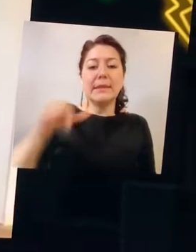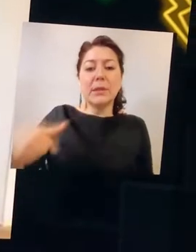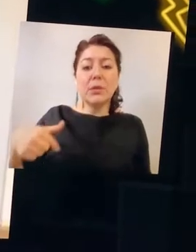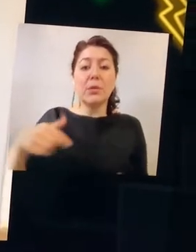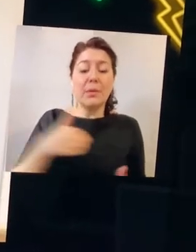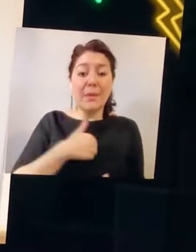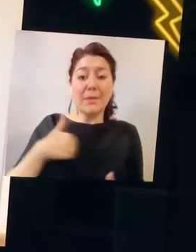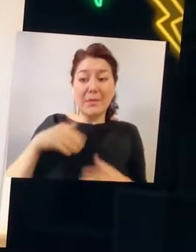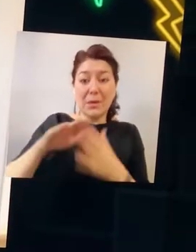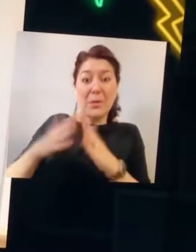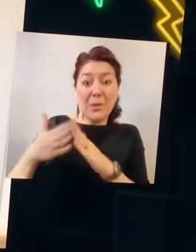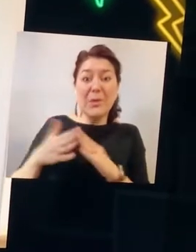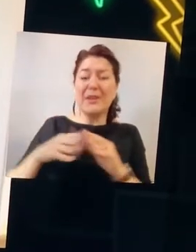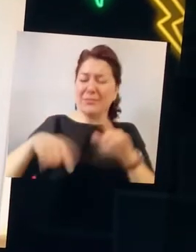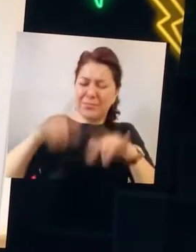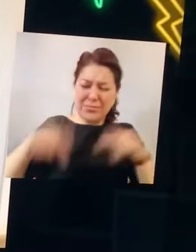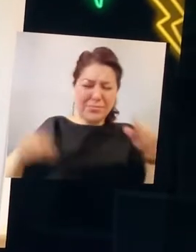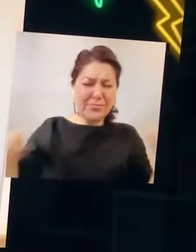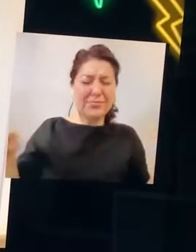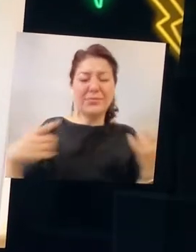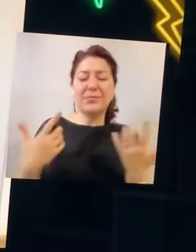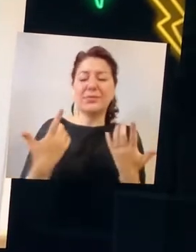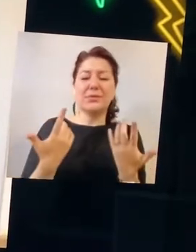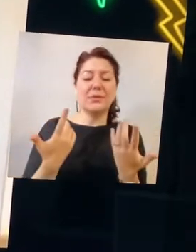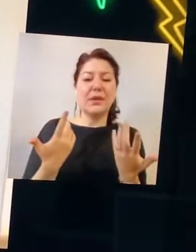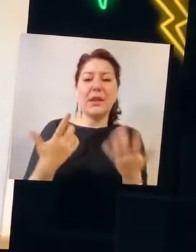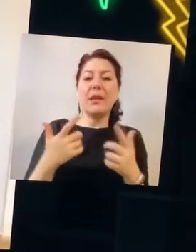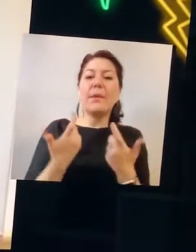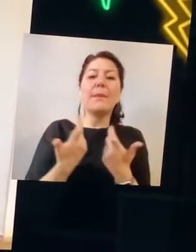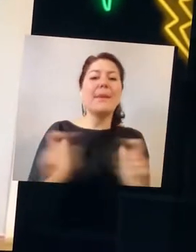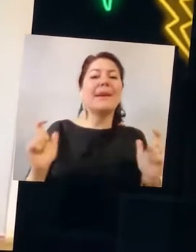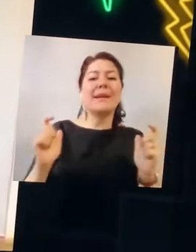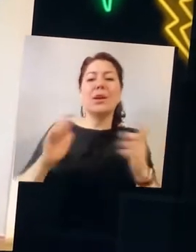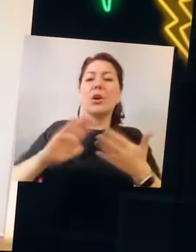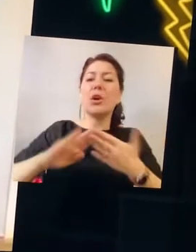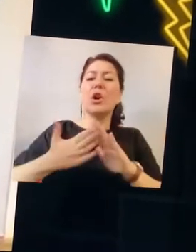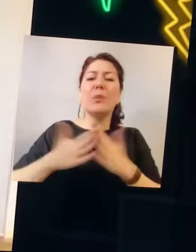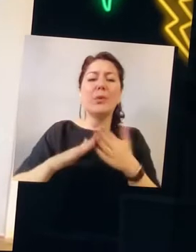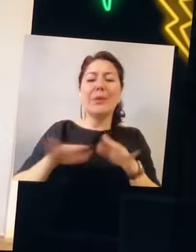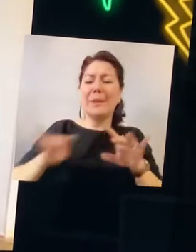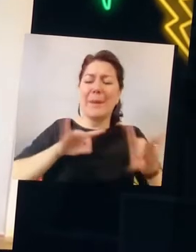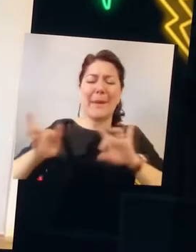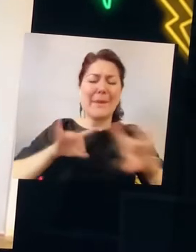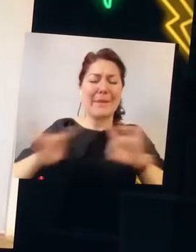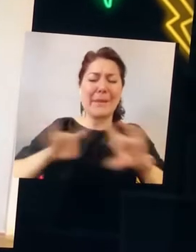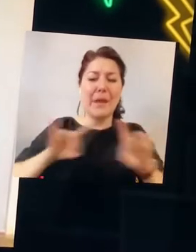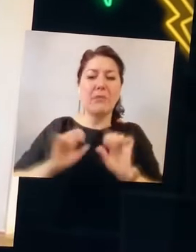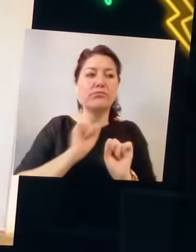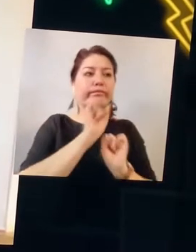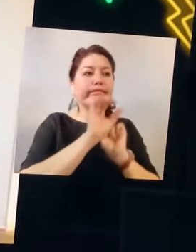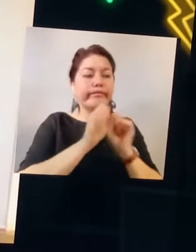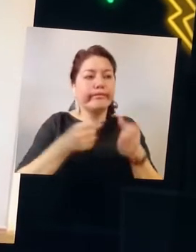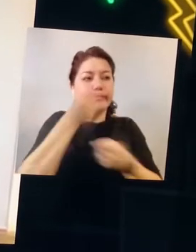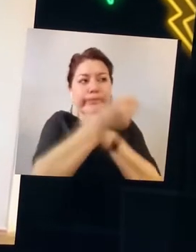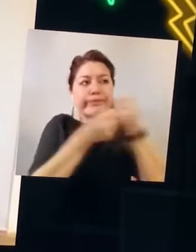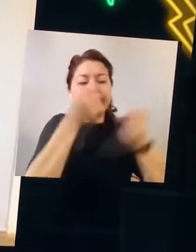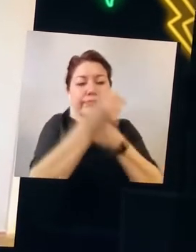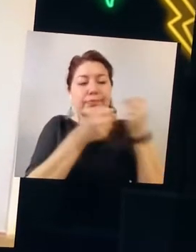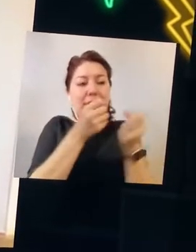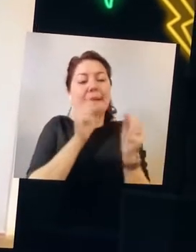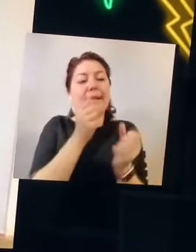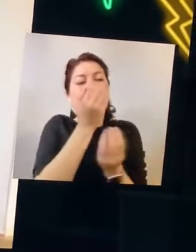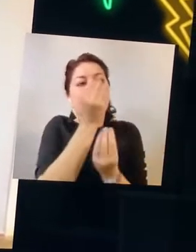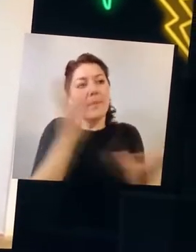the larger umbrella of our communities, in order to be able to tell our stories organically,